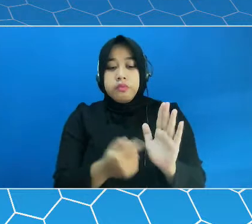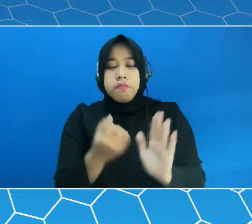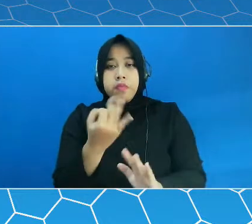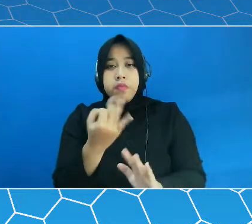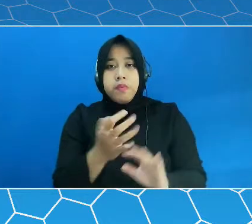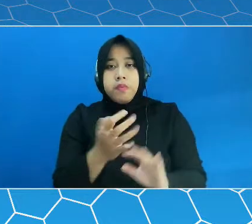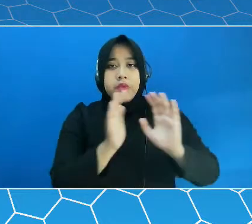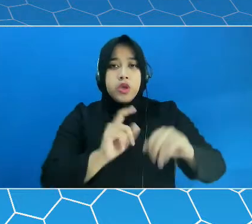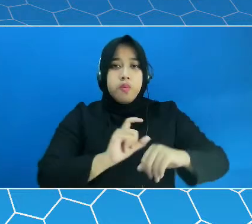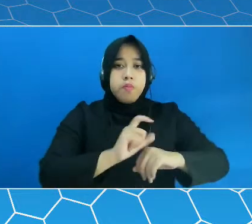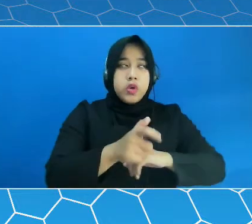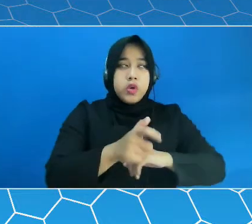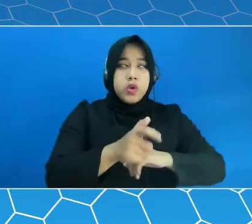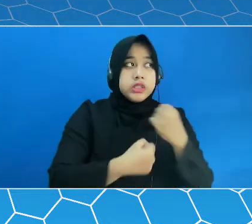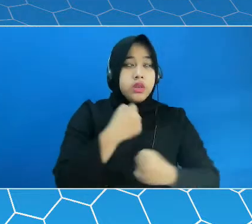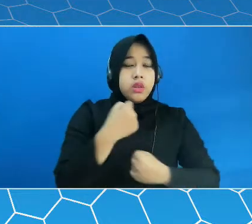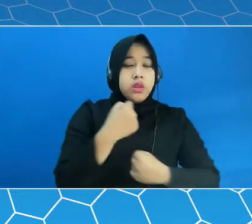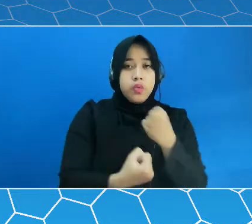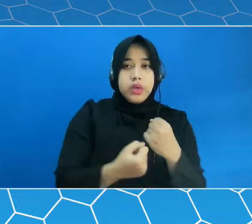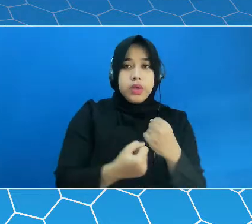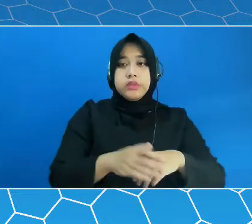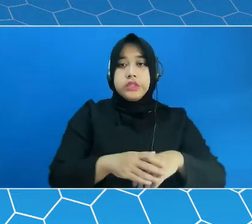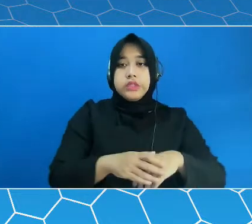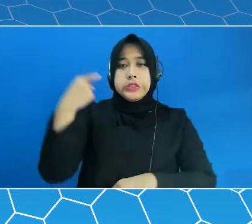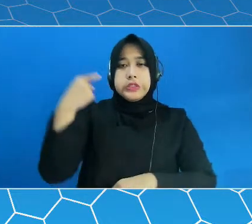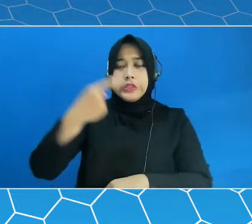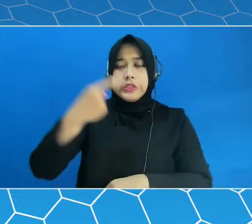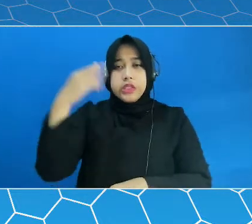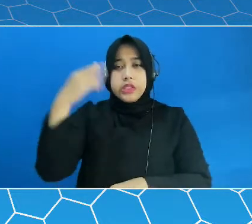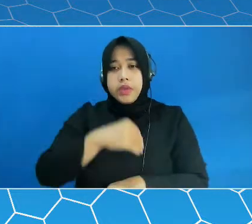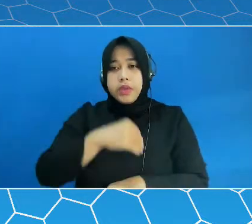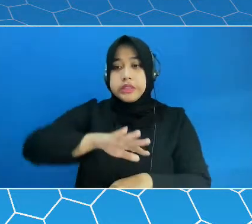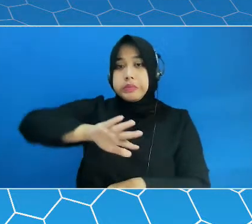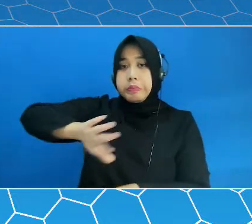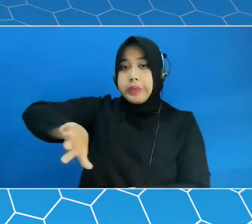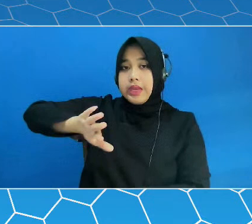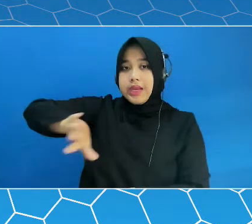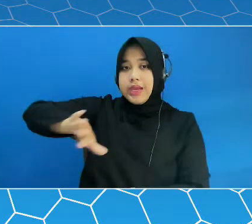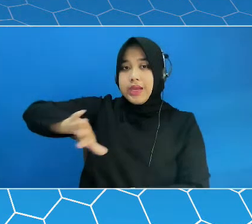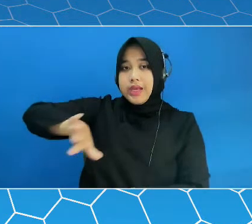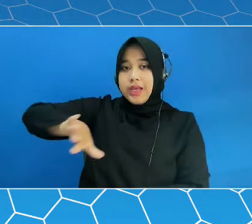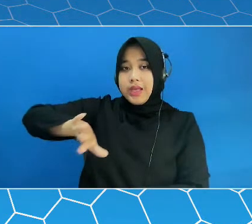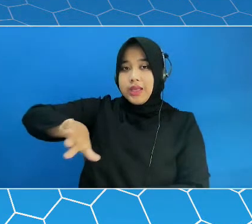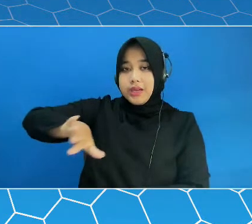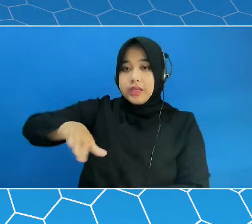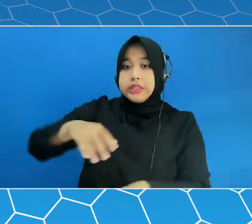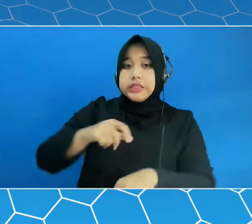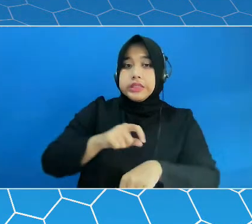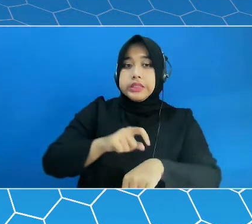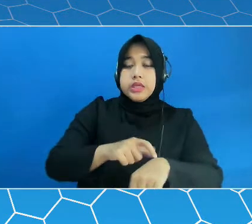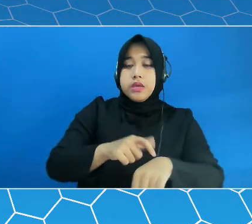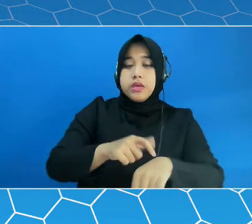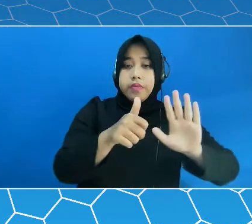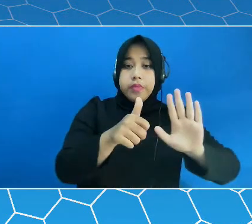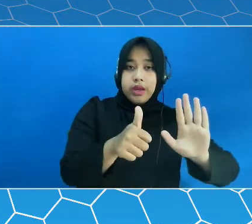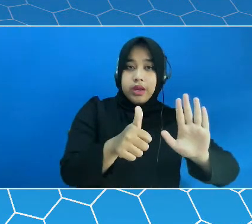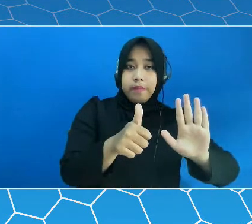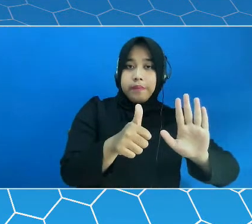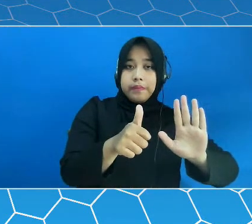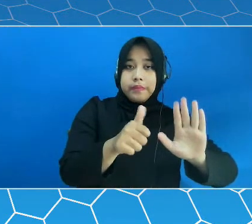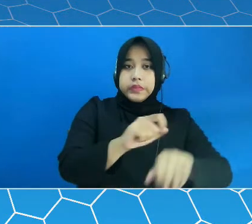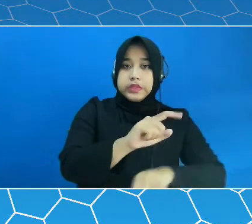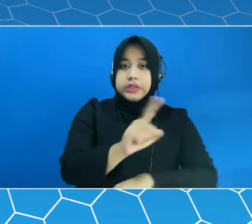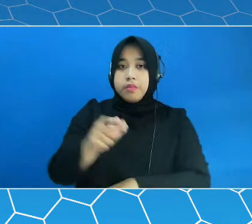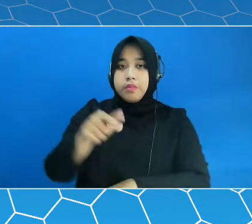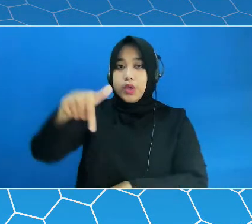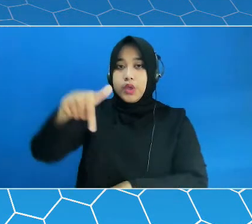peak in activity between 6 and 7 a.m., but also that the patient is slightly active in the afternoon.